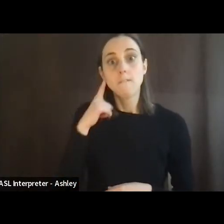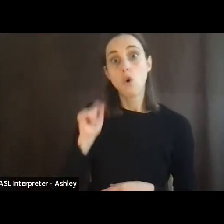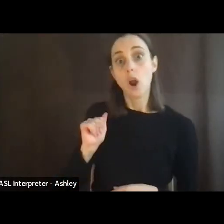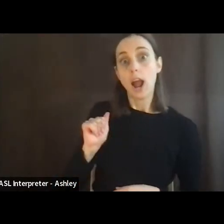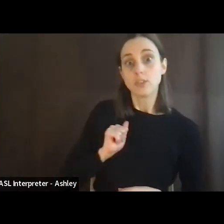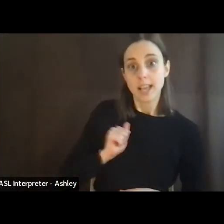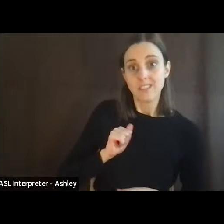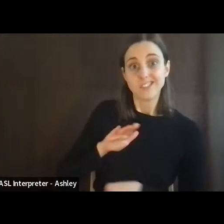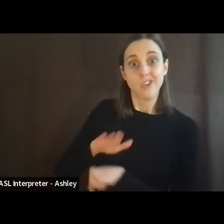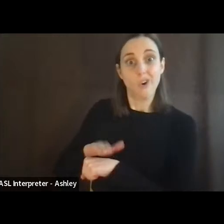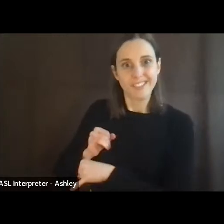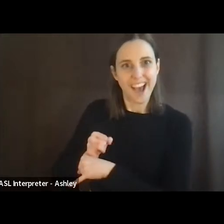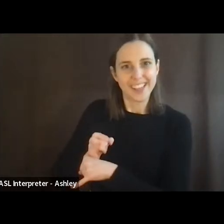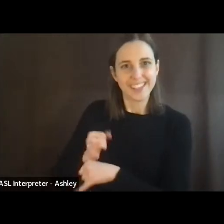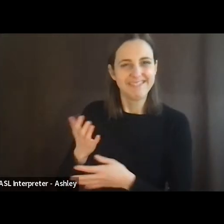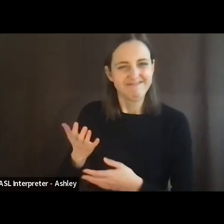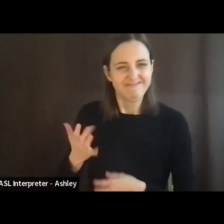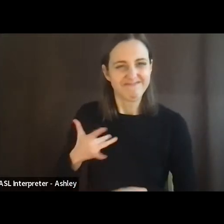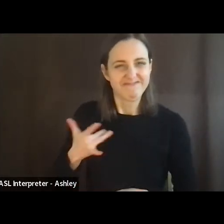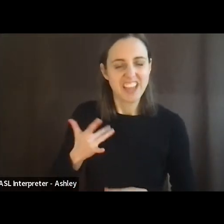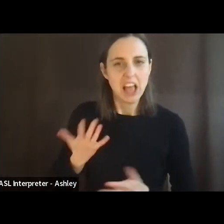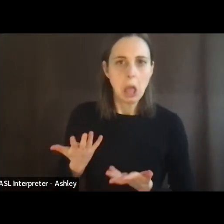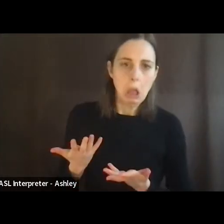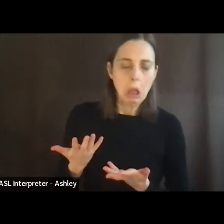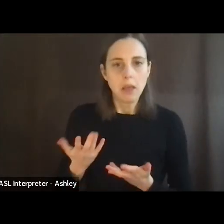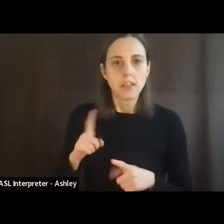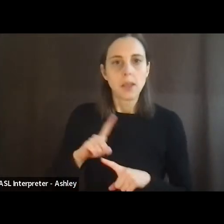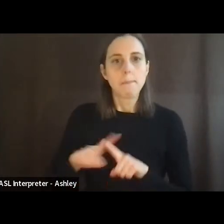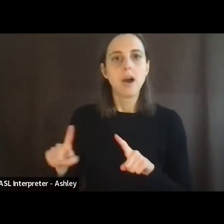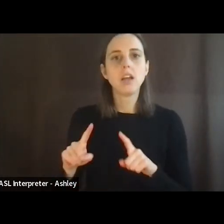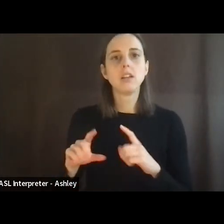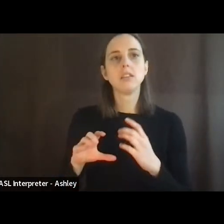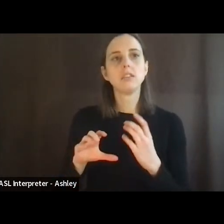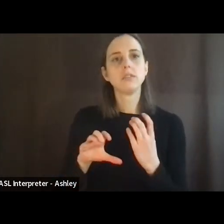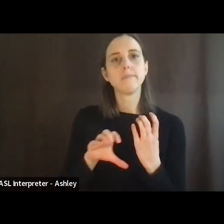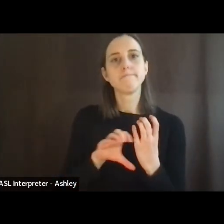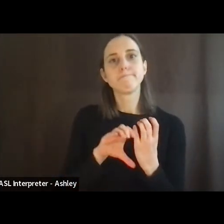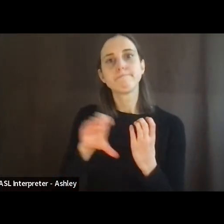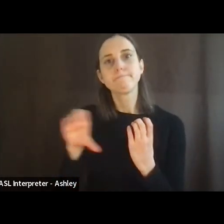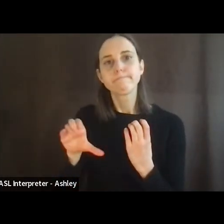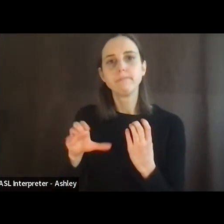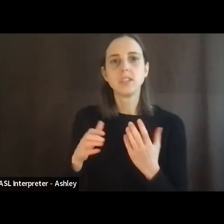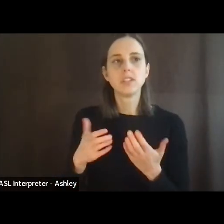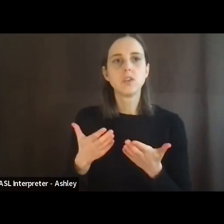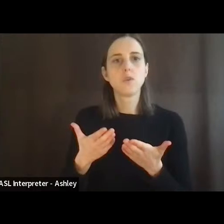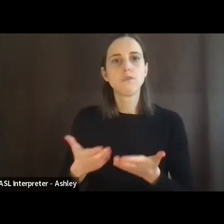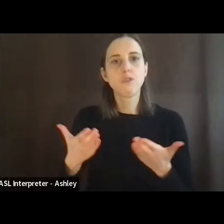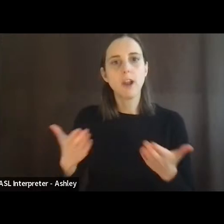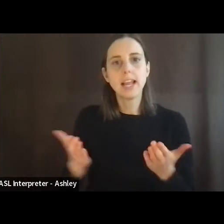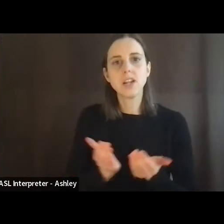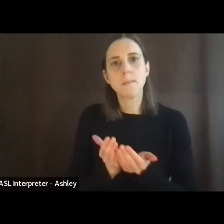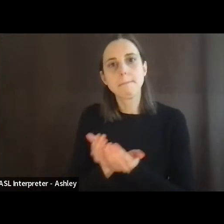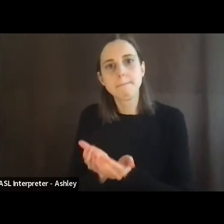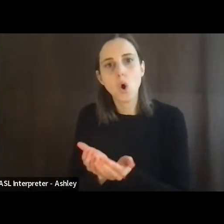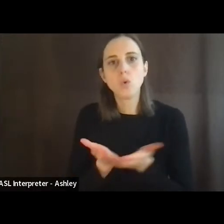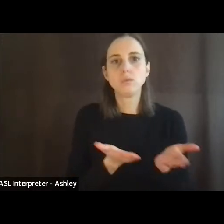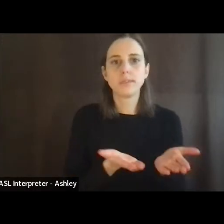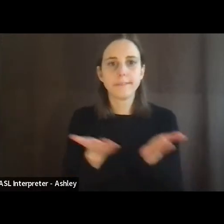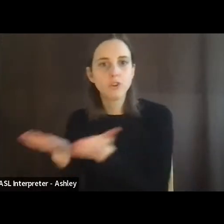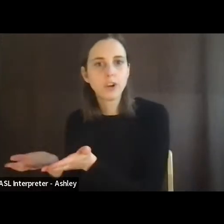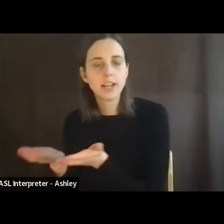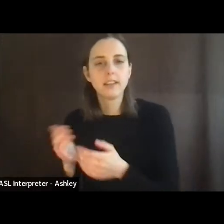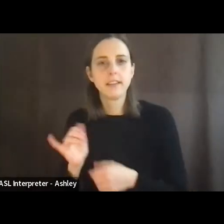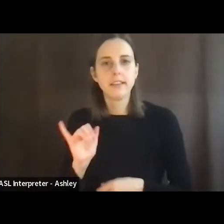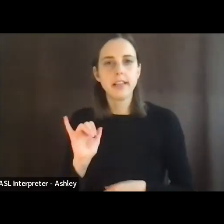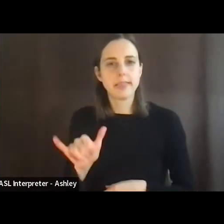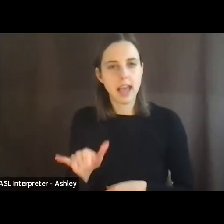but for the fact that freight deliveries to and from the island have to go through a very convoluted set of roundabouts